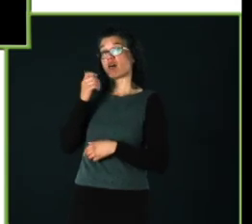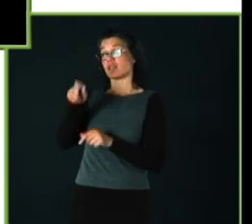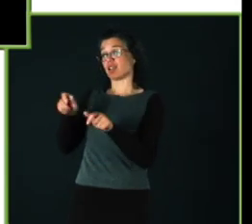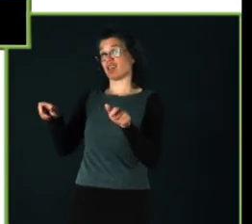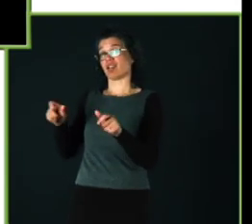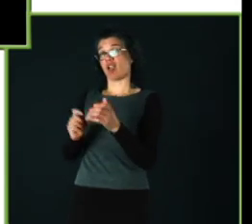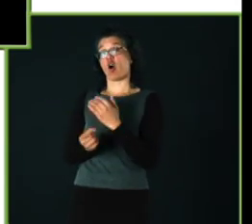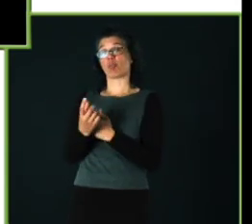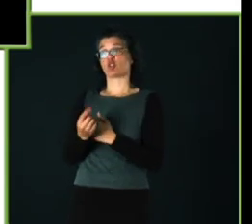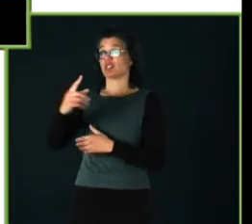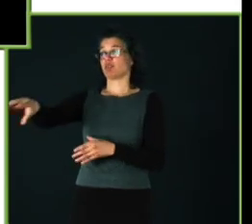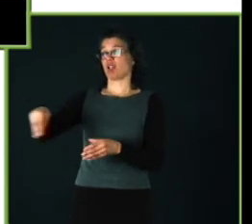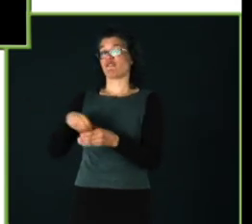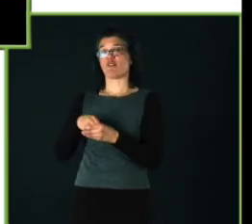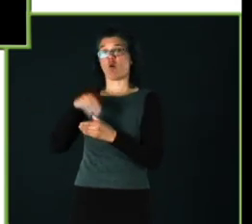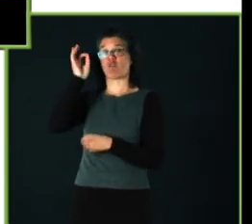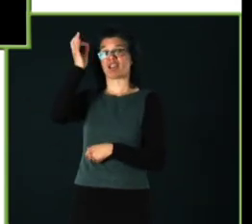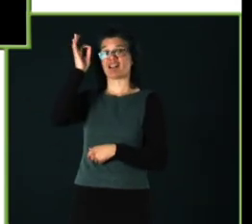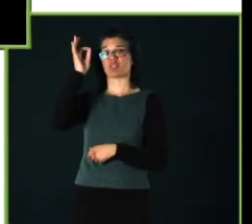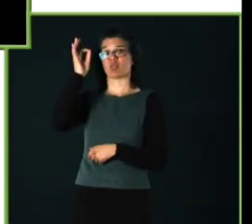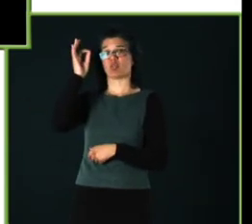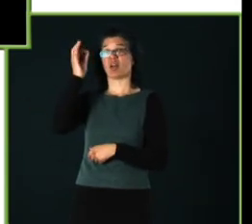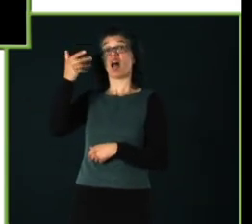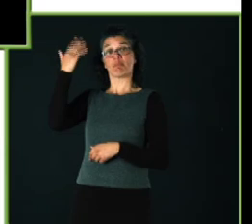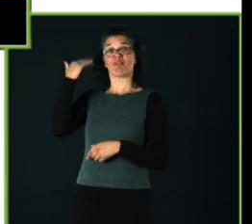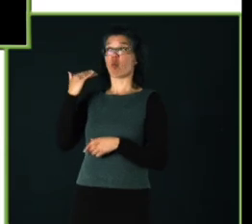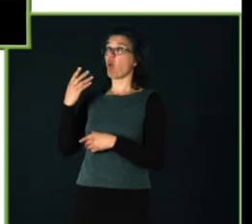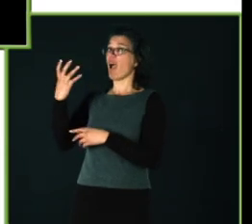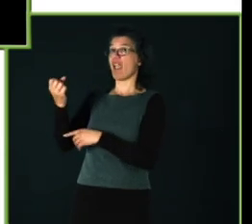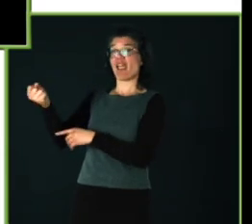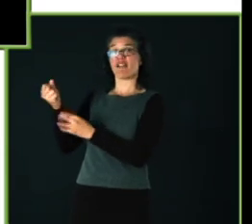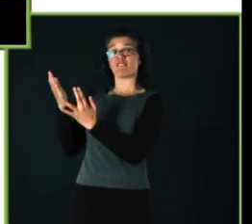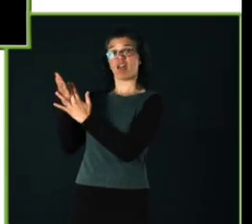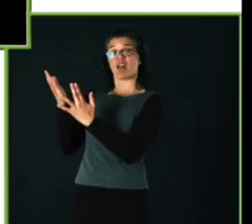Māori to participate, but the councils have chosen to ignore that clause where